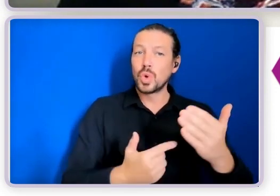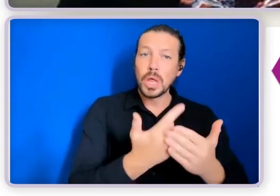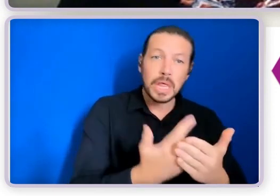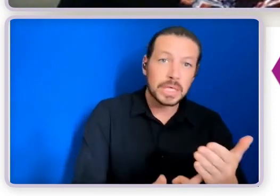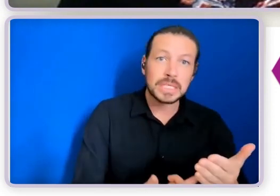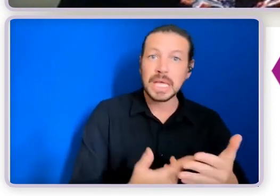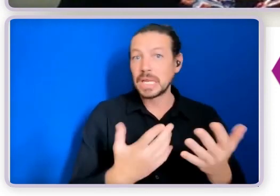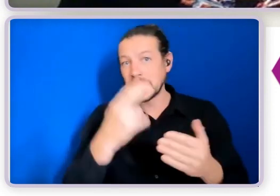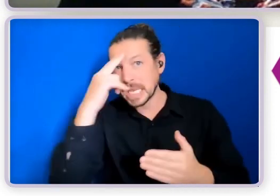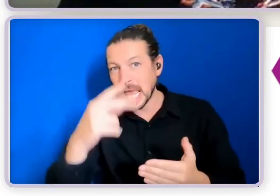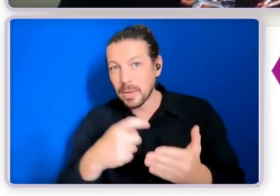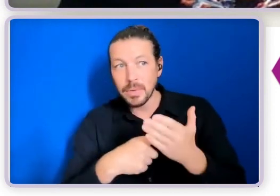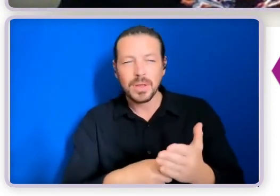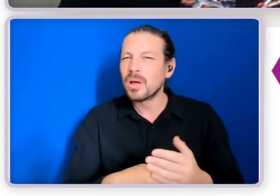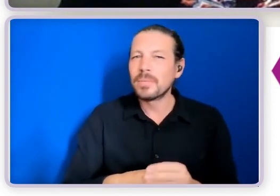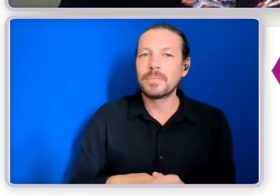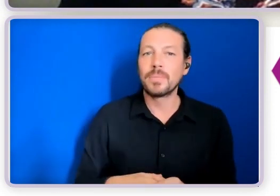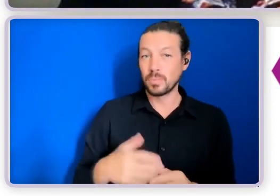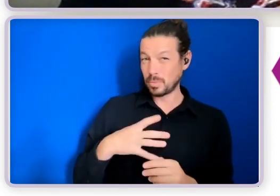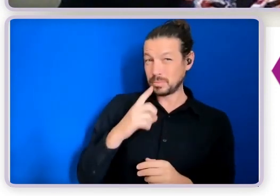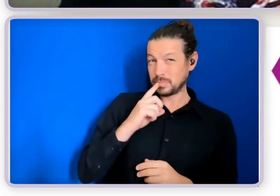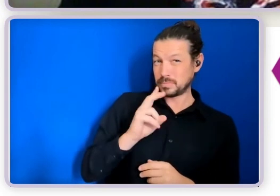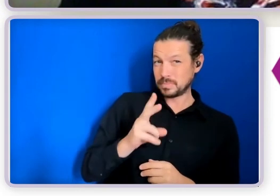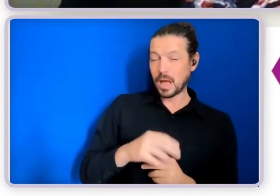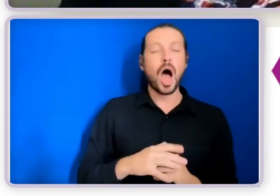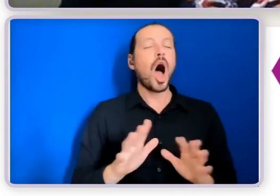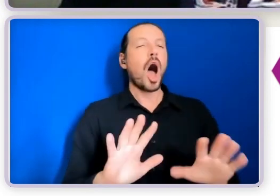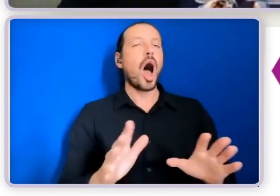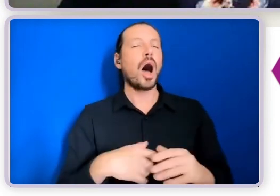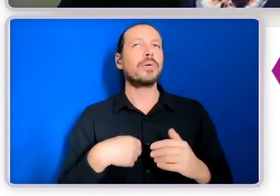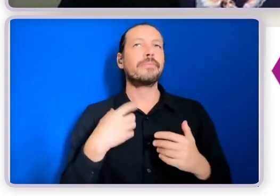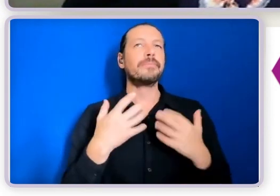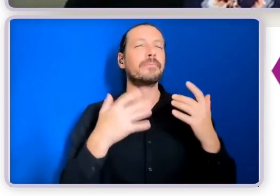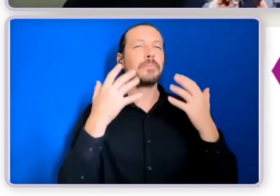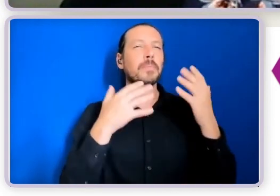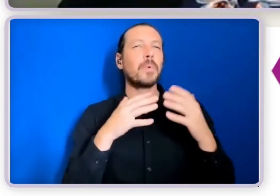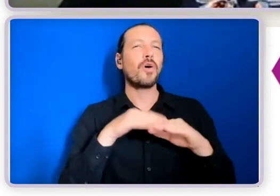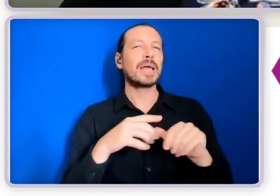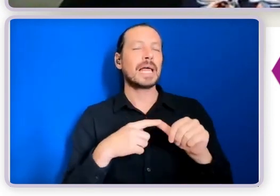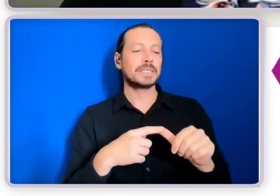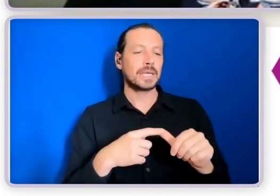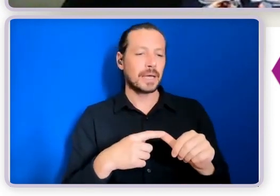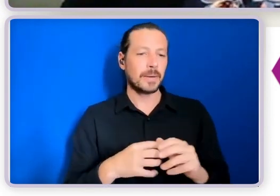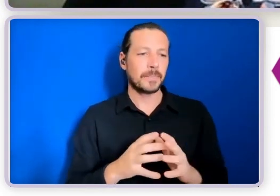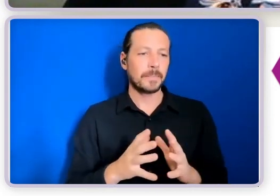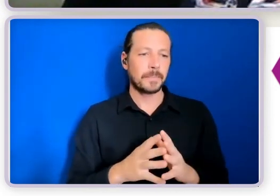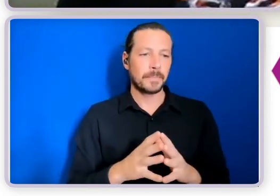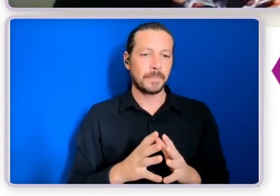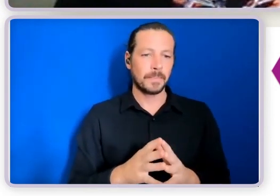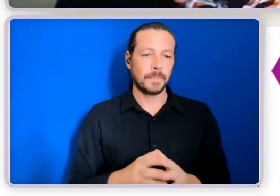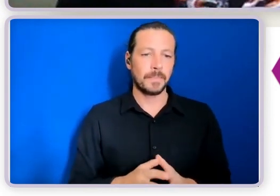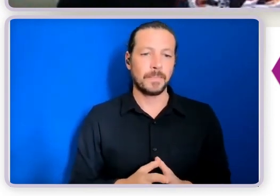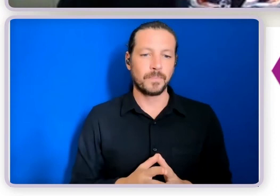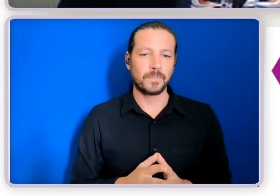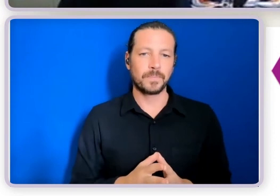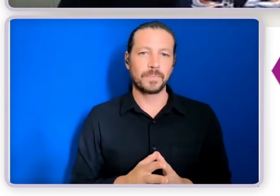Would you like Um, me to repeat that? no, I'm just trying to think of what the answer would be. Look, in terms of